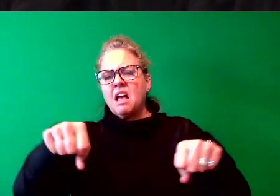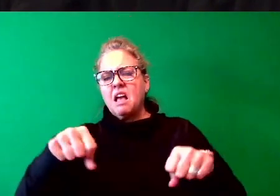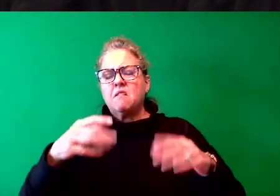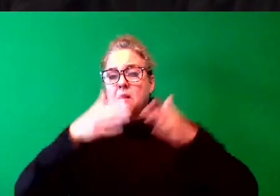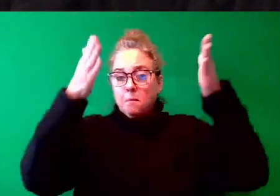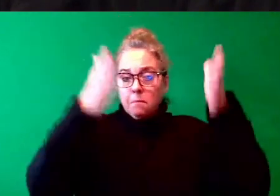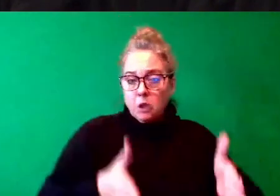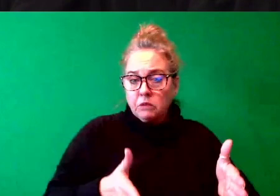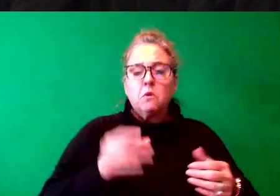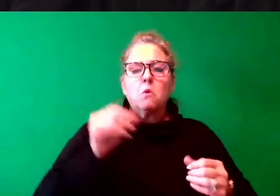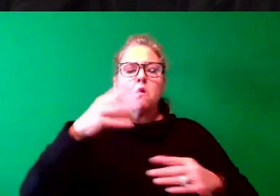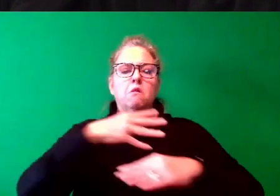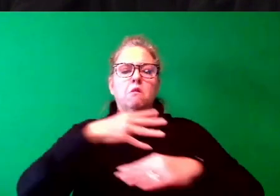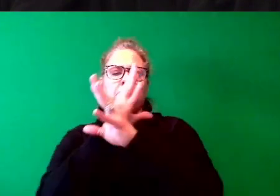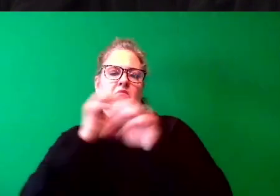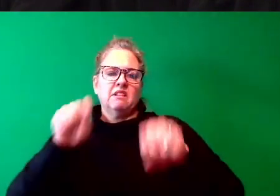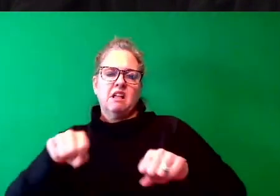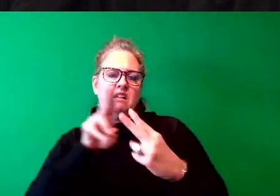Okay? And then,